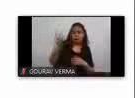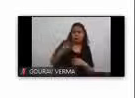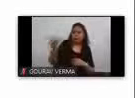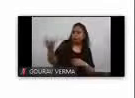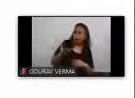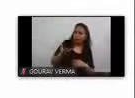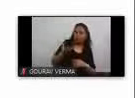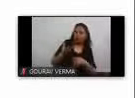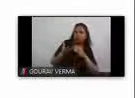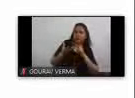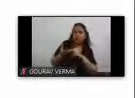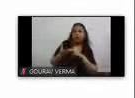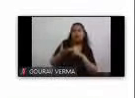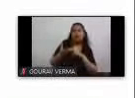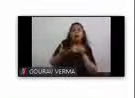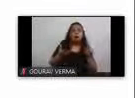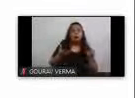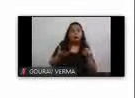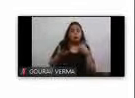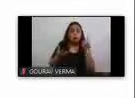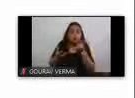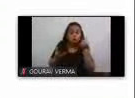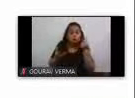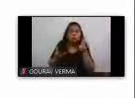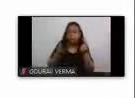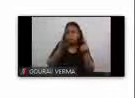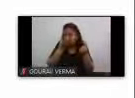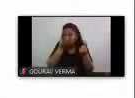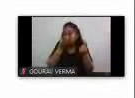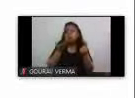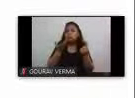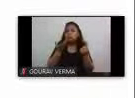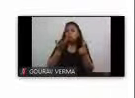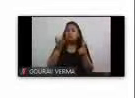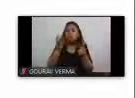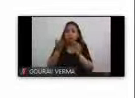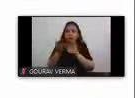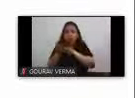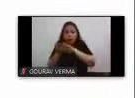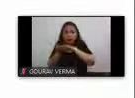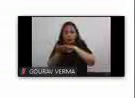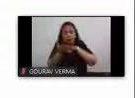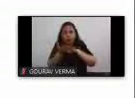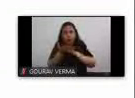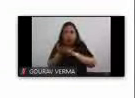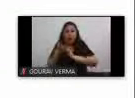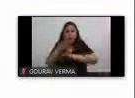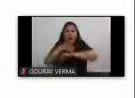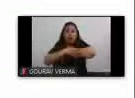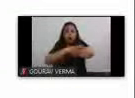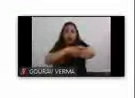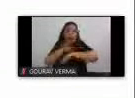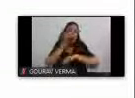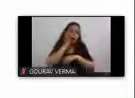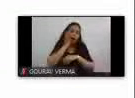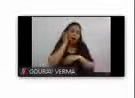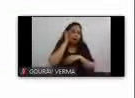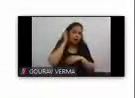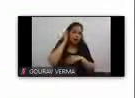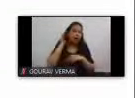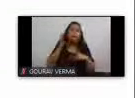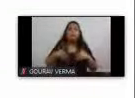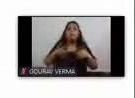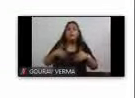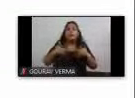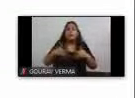sense is being used by the child first when interacting with an object, that is important as a response pattern. What are